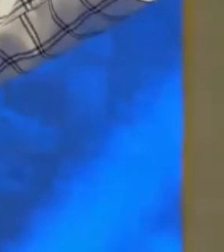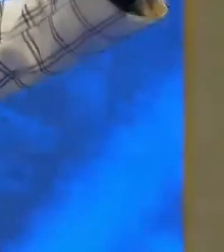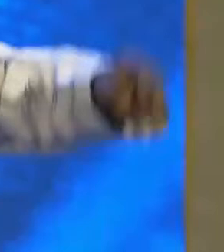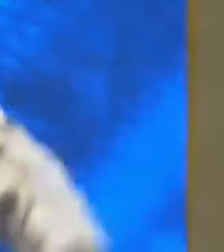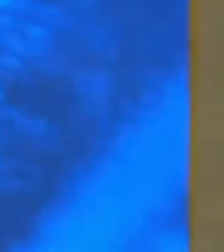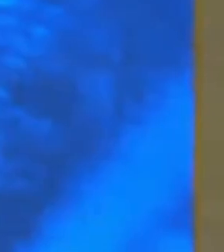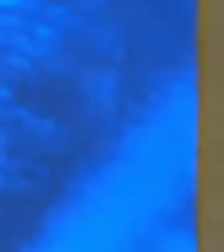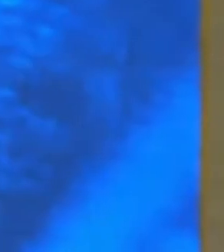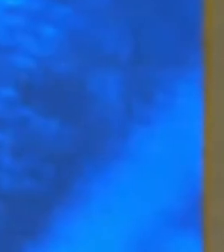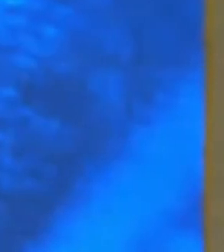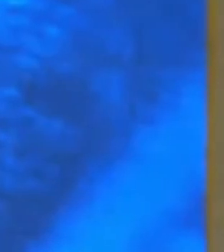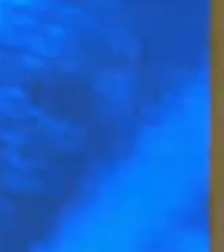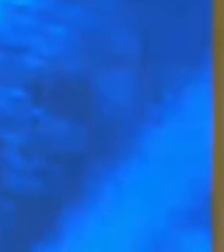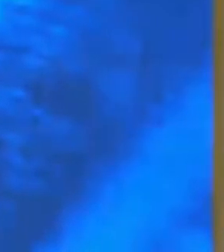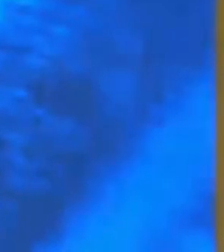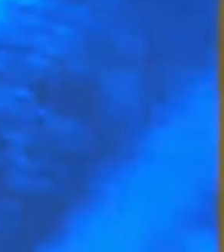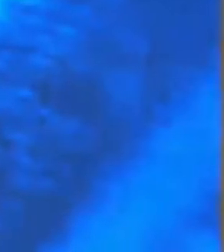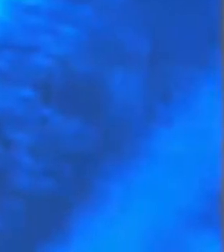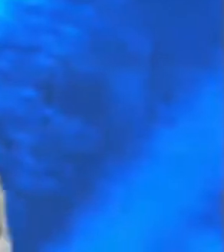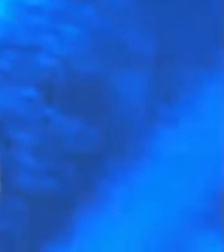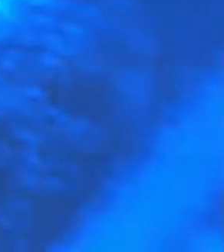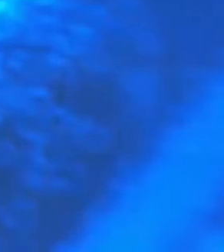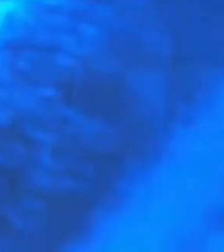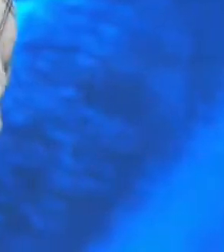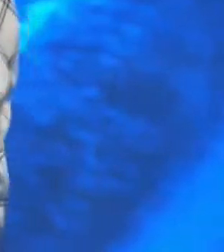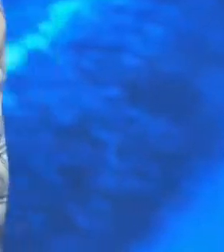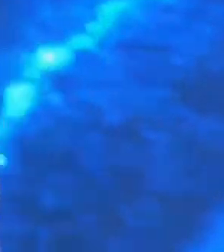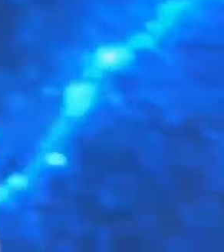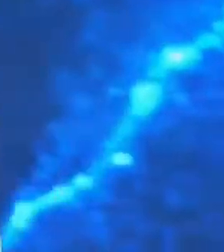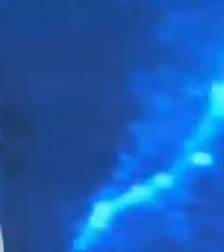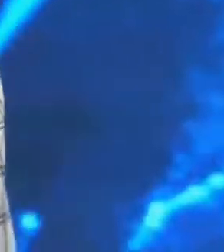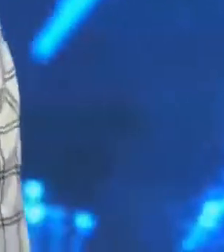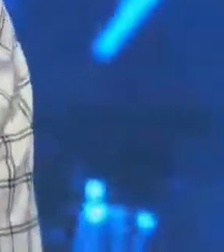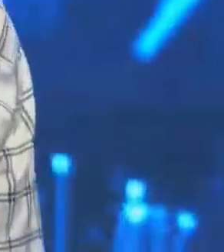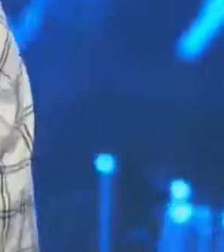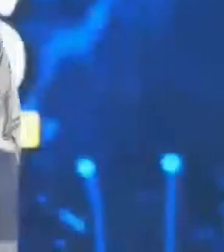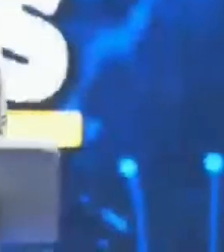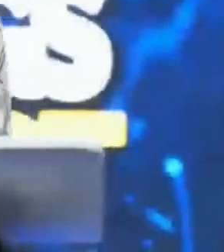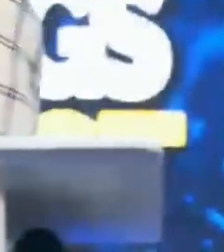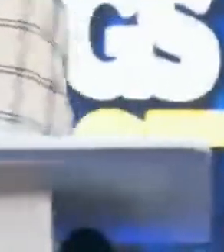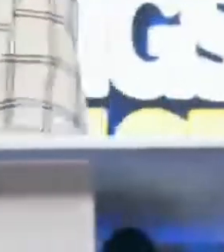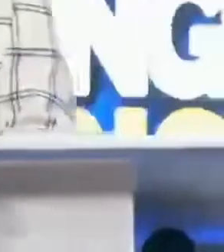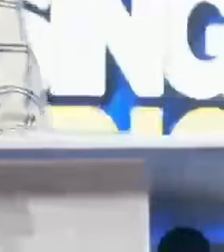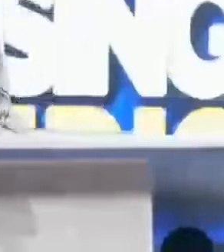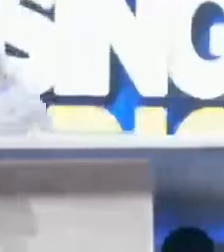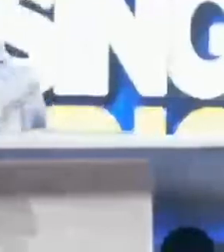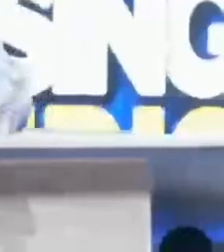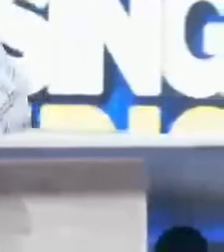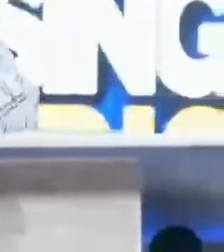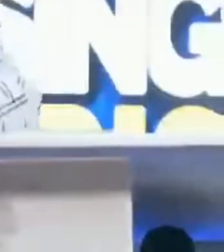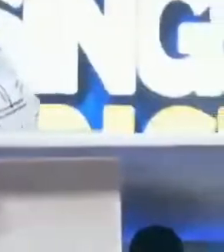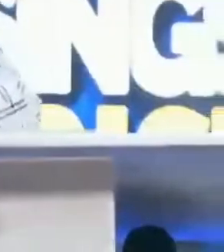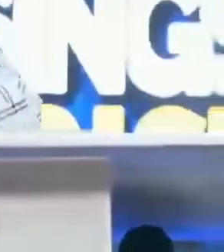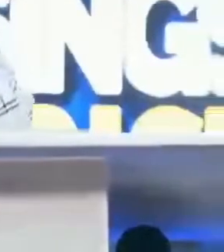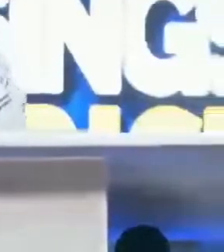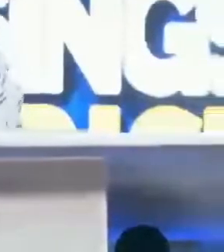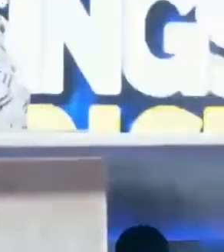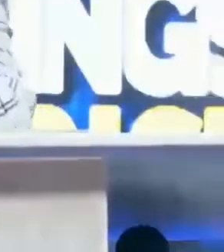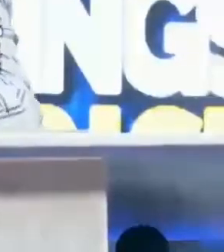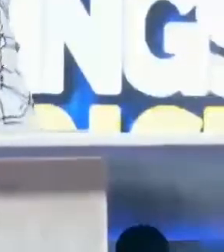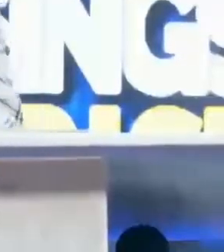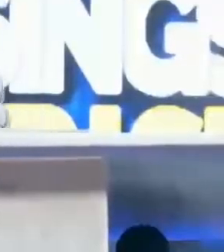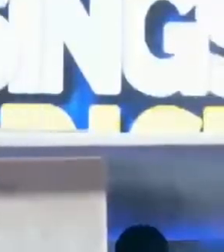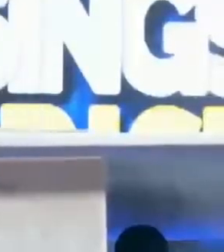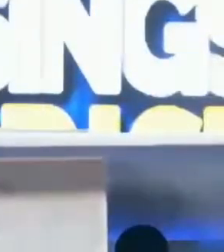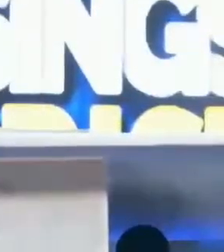restoration, supernatural supply. Those are the 3 points I bring to you tonight. We're going to go into